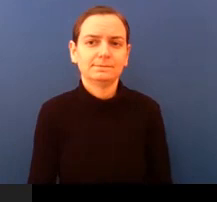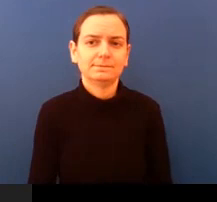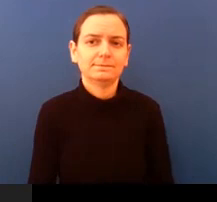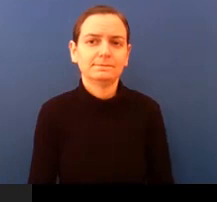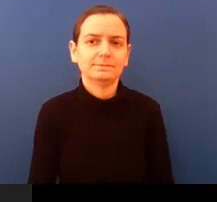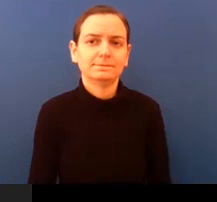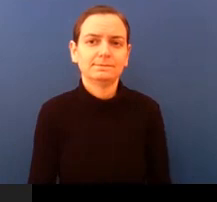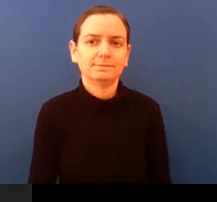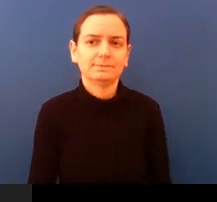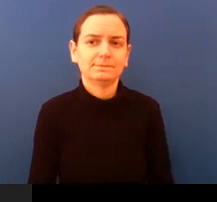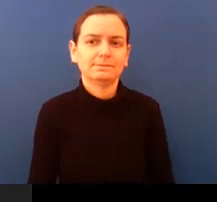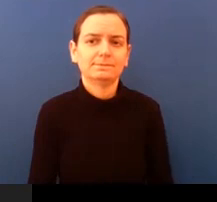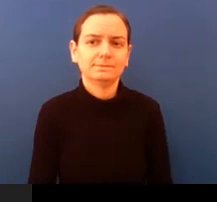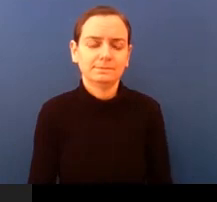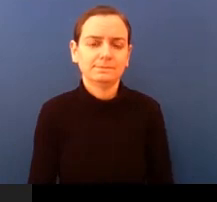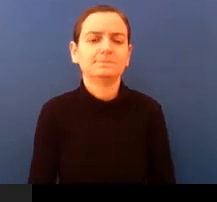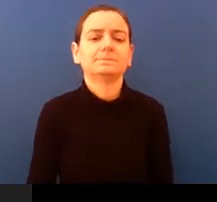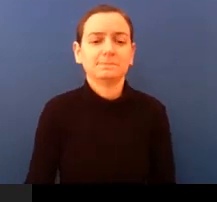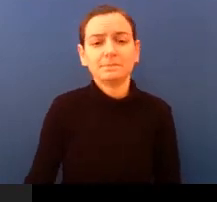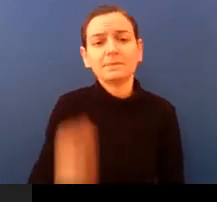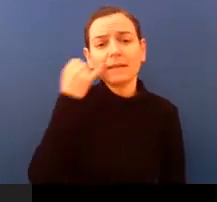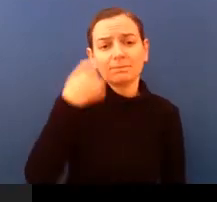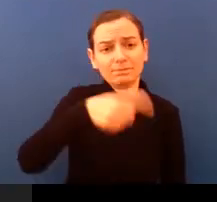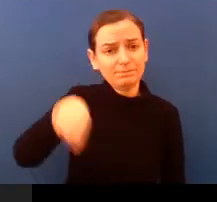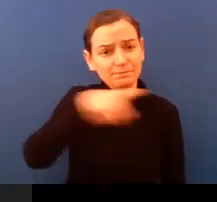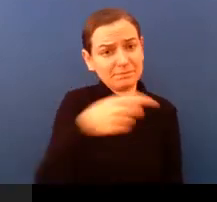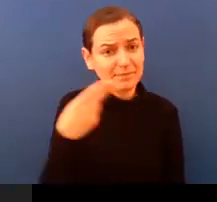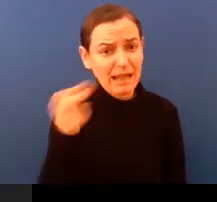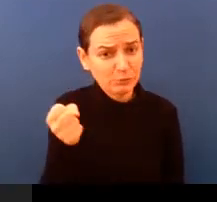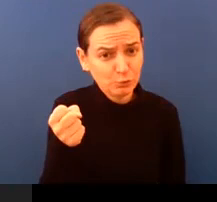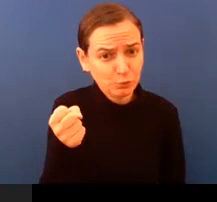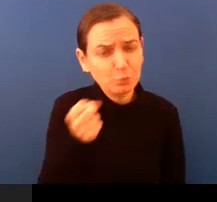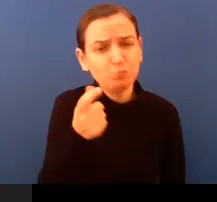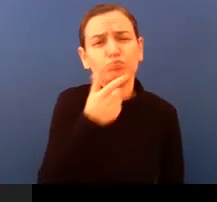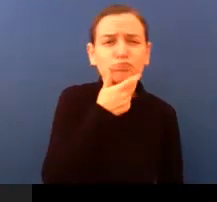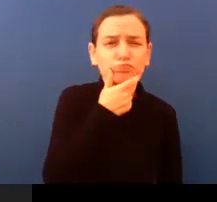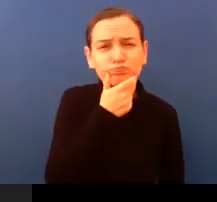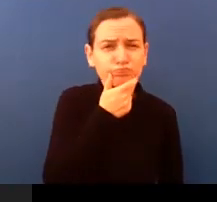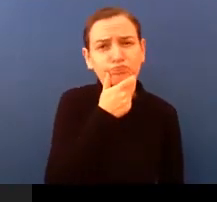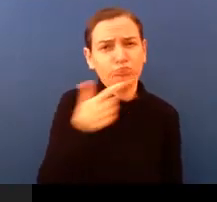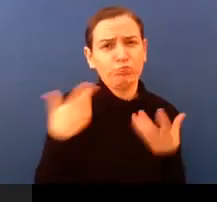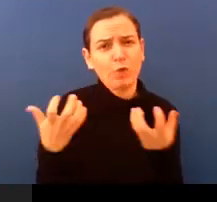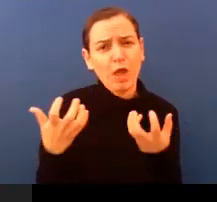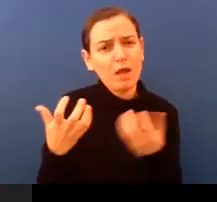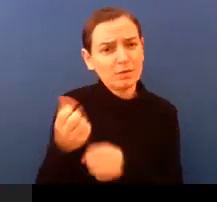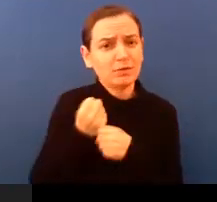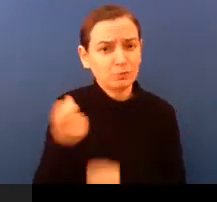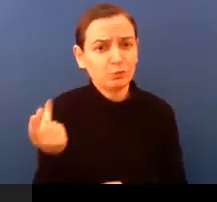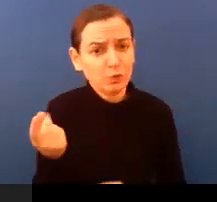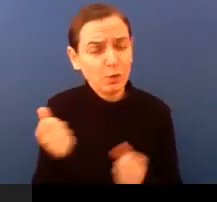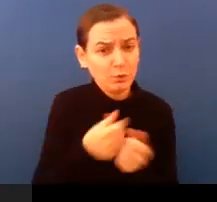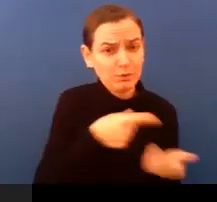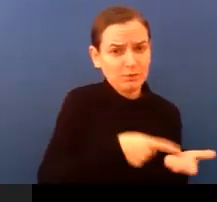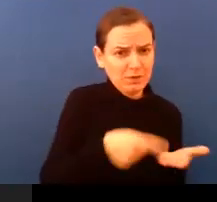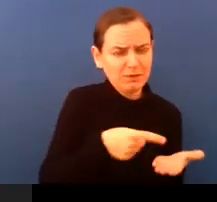school. And so you have a year to work with the dog in a familiar environment. You don't want to be